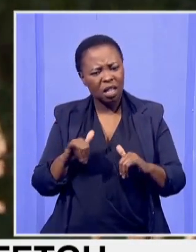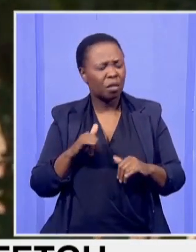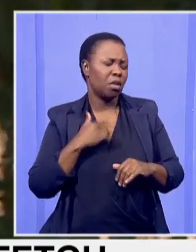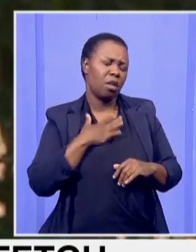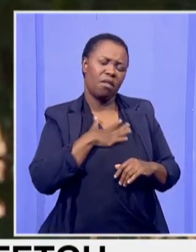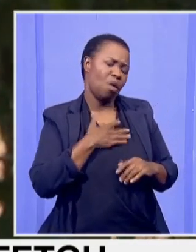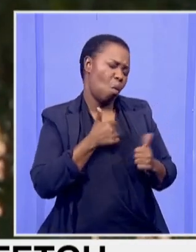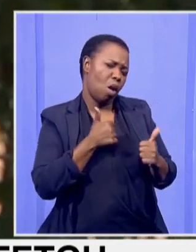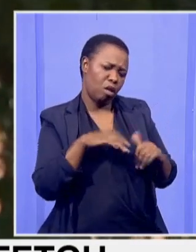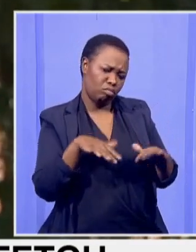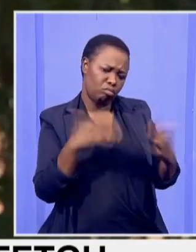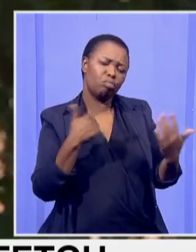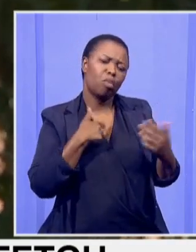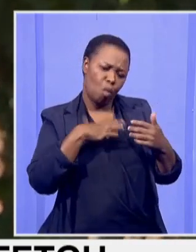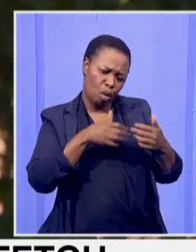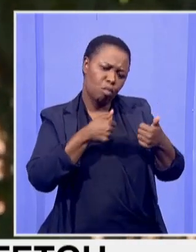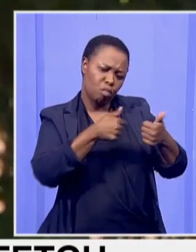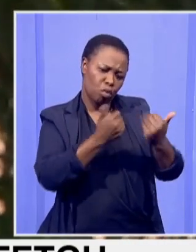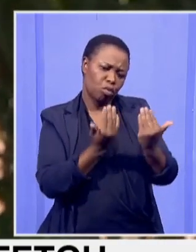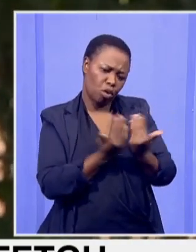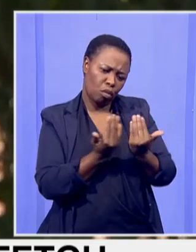Ke batla go boela sekolo.